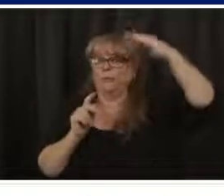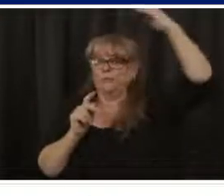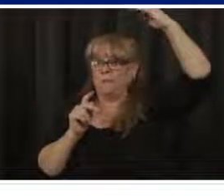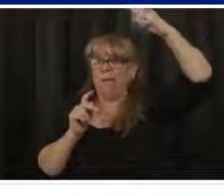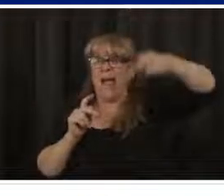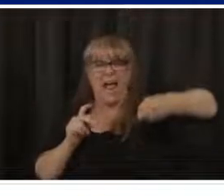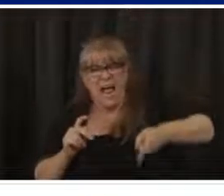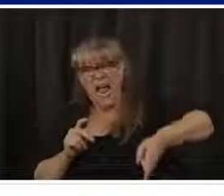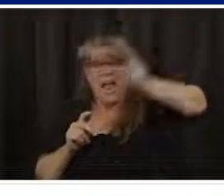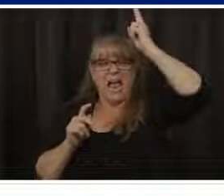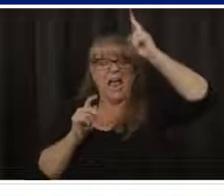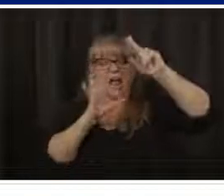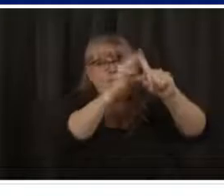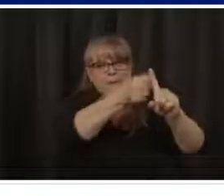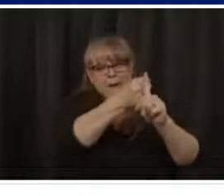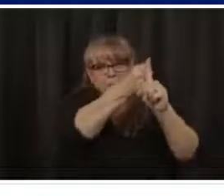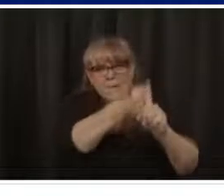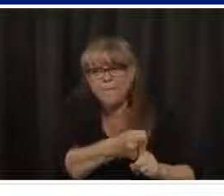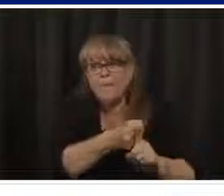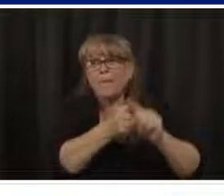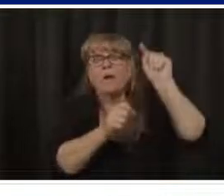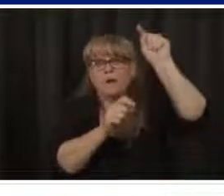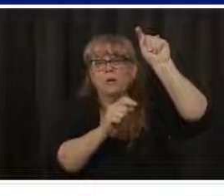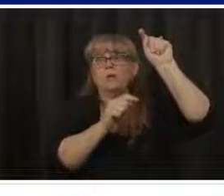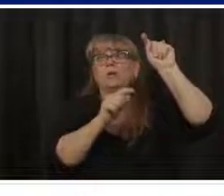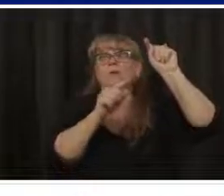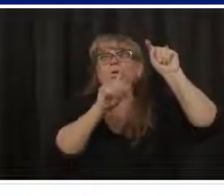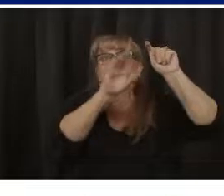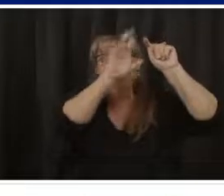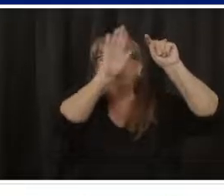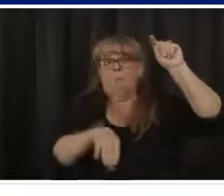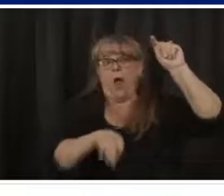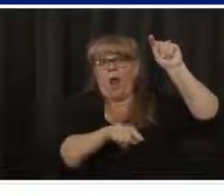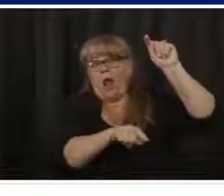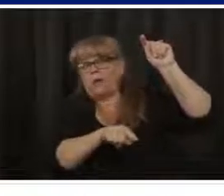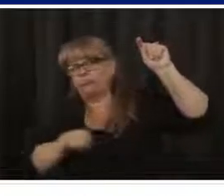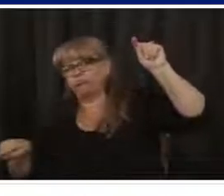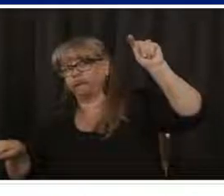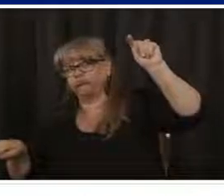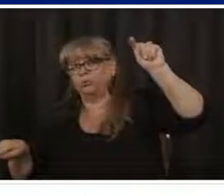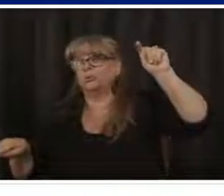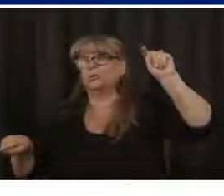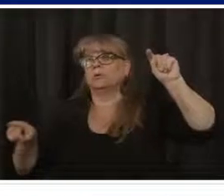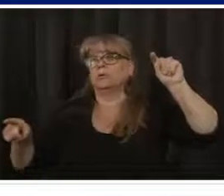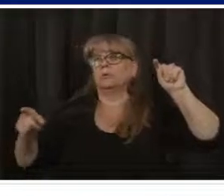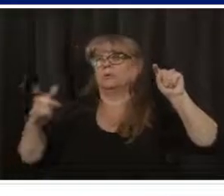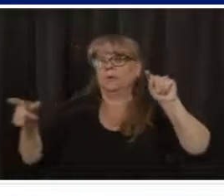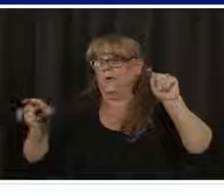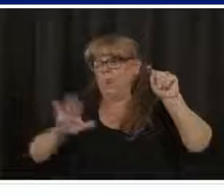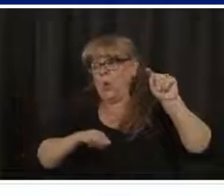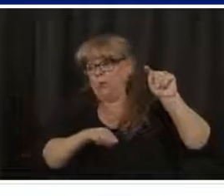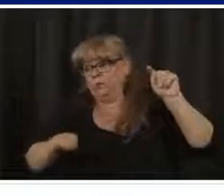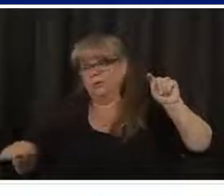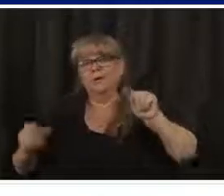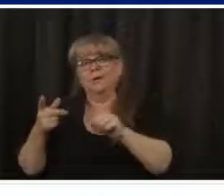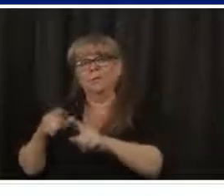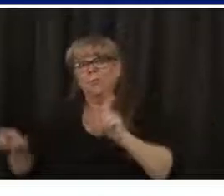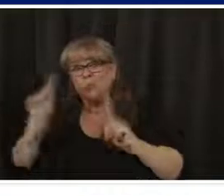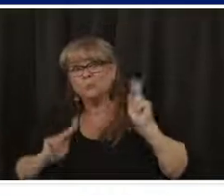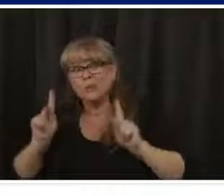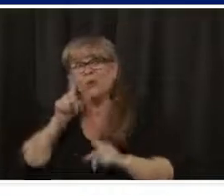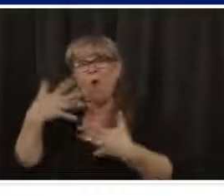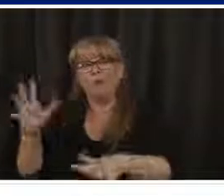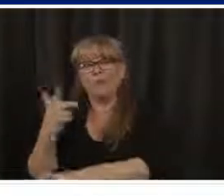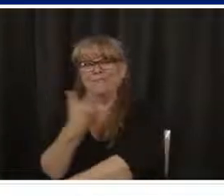corner. And then along the horizontal axis or x-axis, you see our vaccination rates. So our highest vaccination rates would be